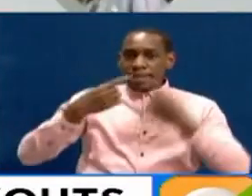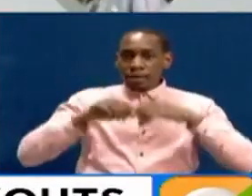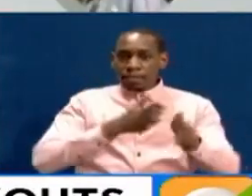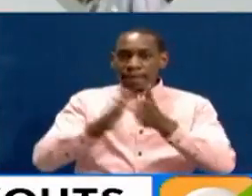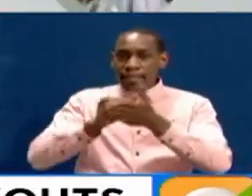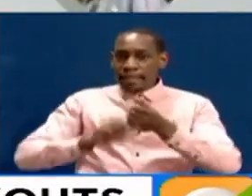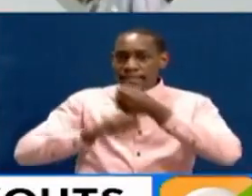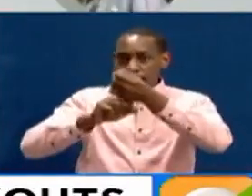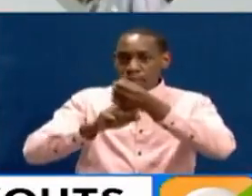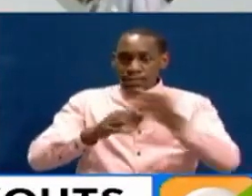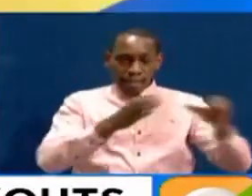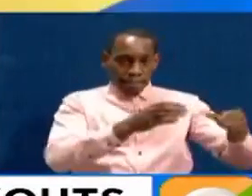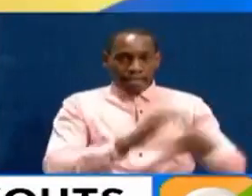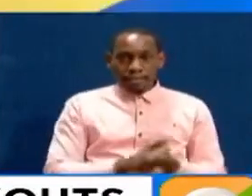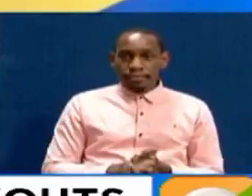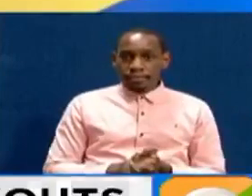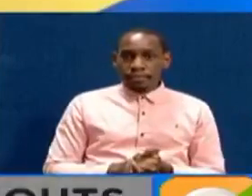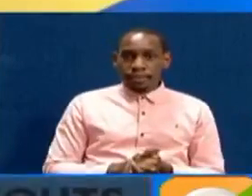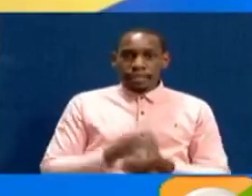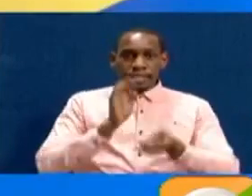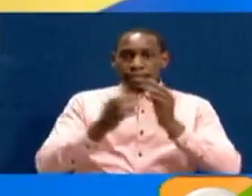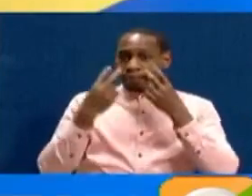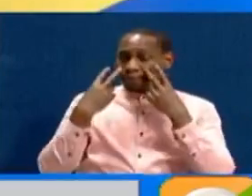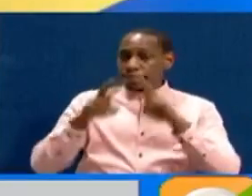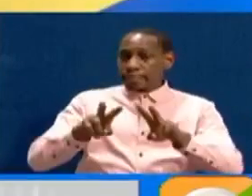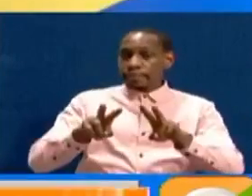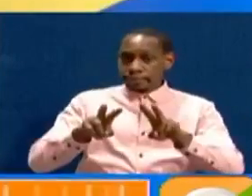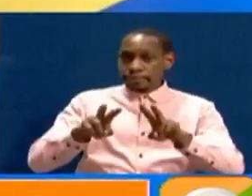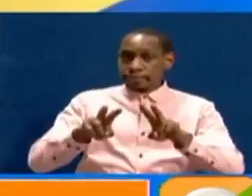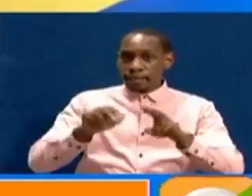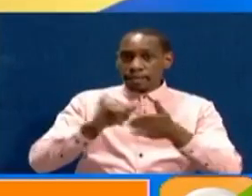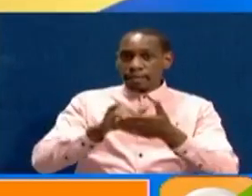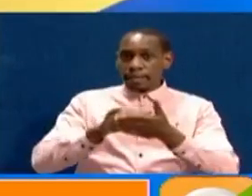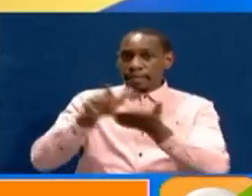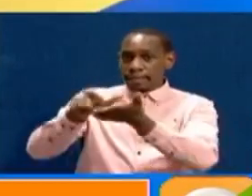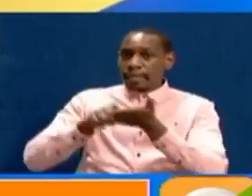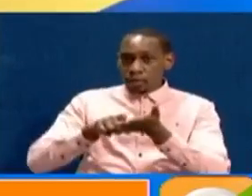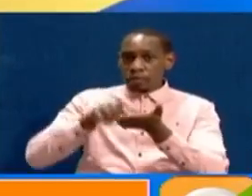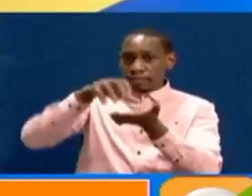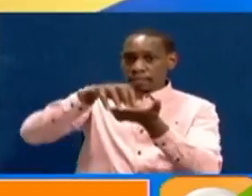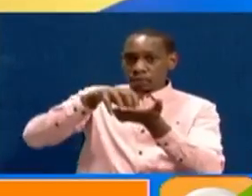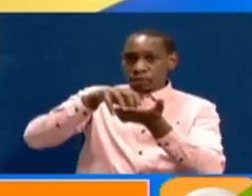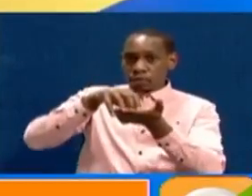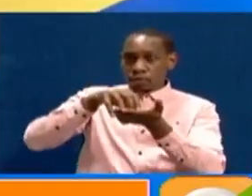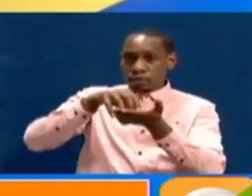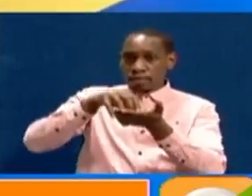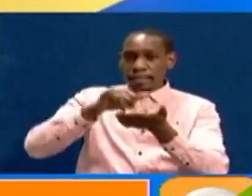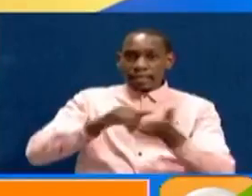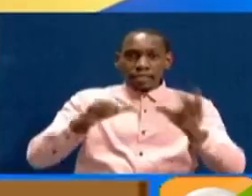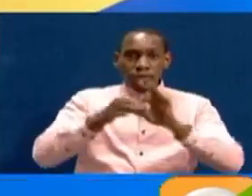plan to support the parastatal. If you look at the debt portfolio of KPOC, and it's a mixture